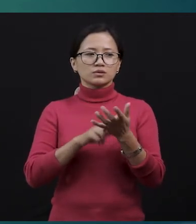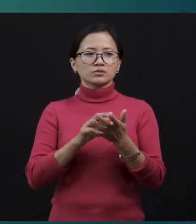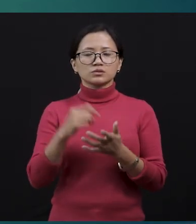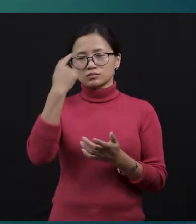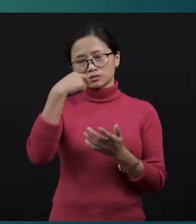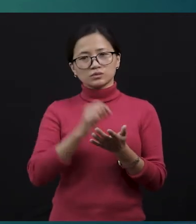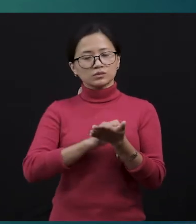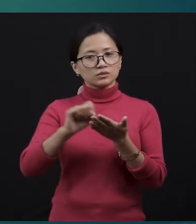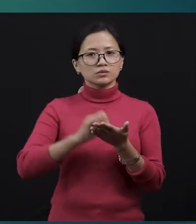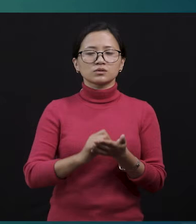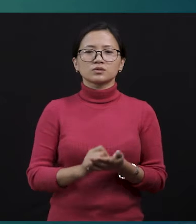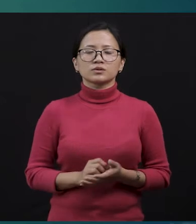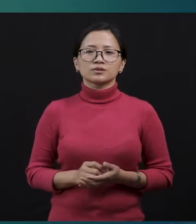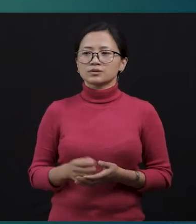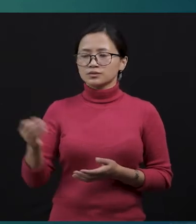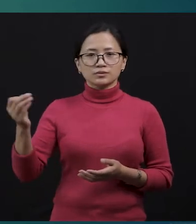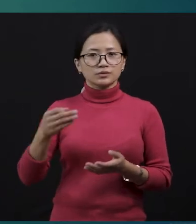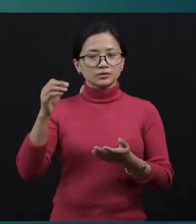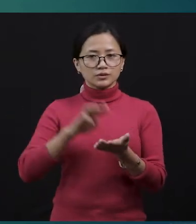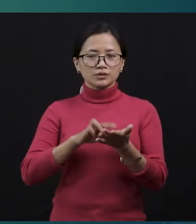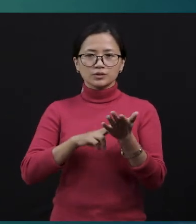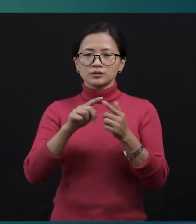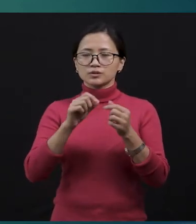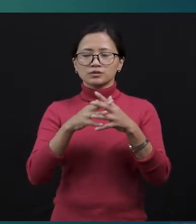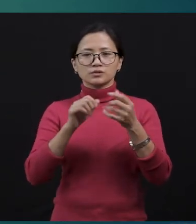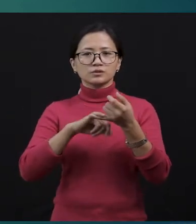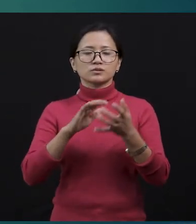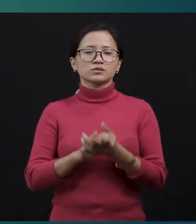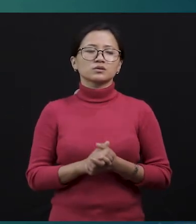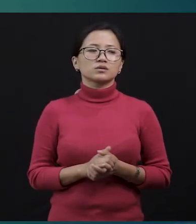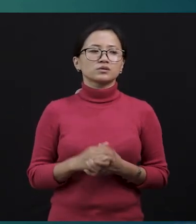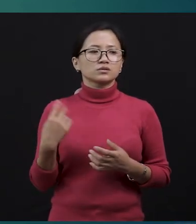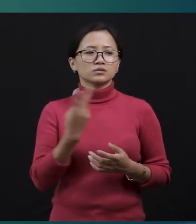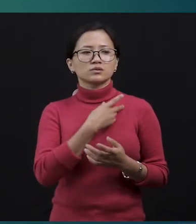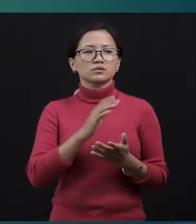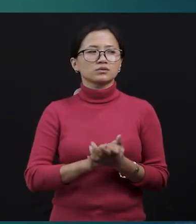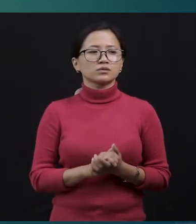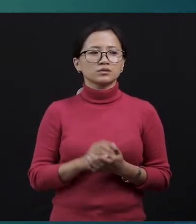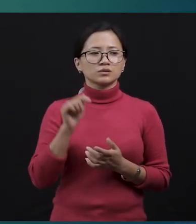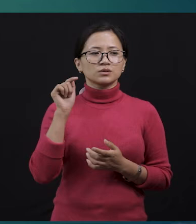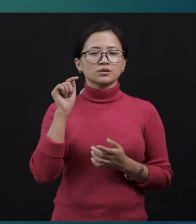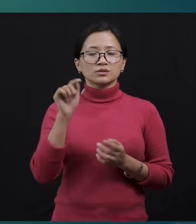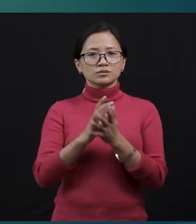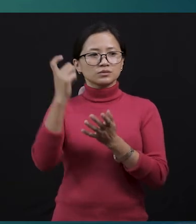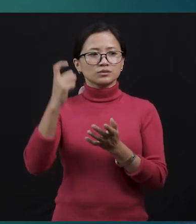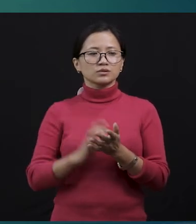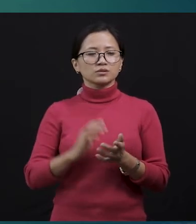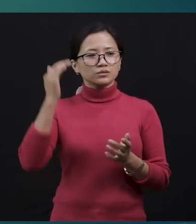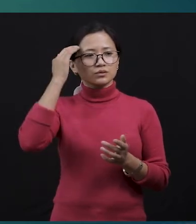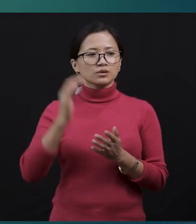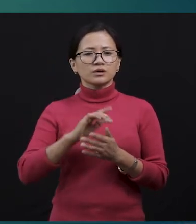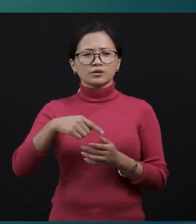who are journalists, right? A person who brings news to us are called journalists, isn't it? A journalist writes, you need to know everything